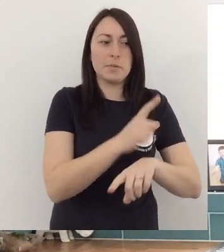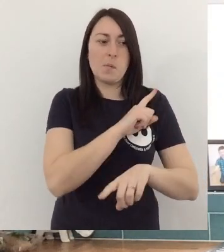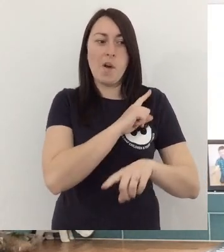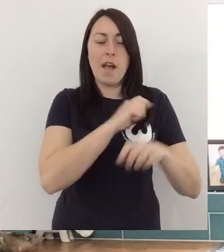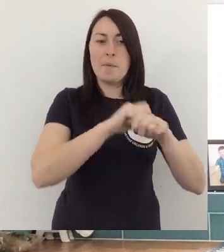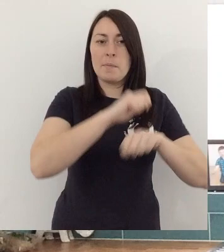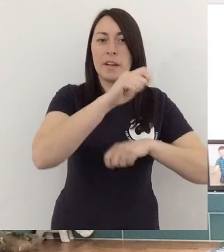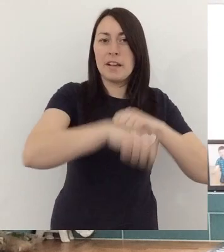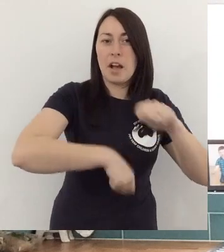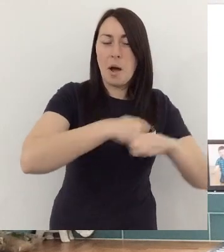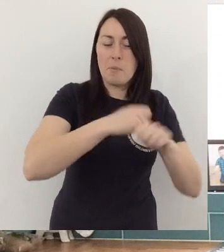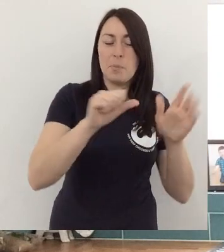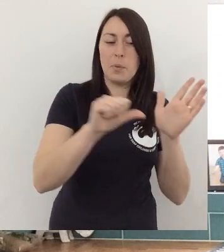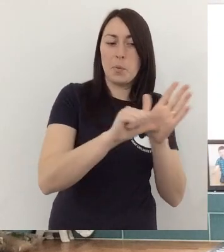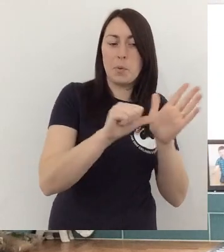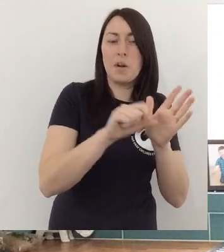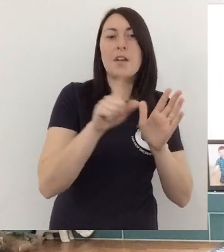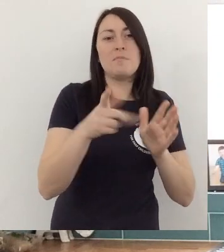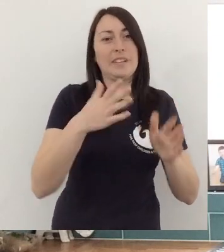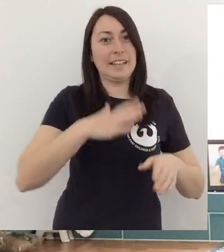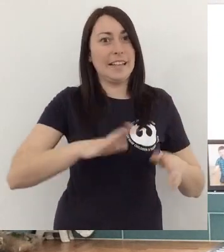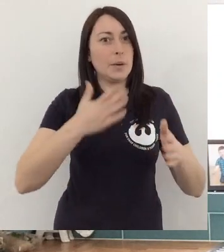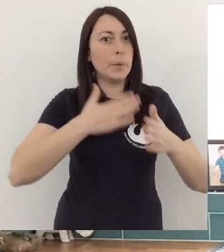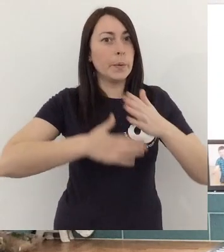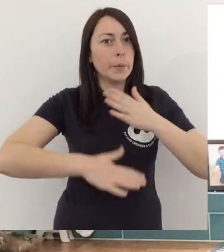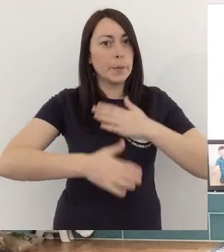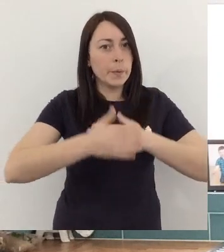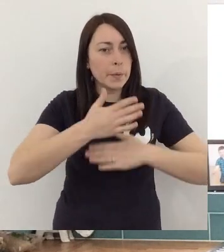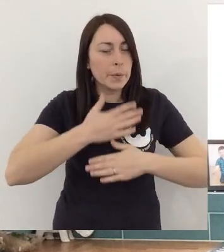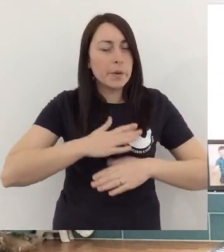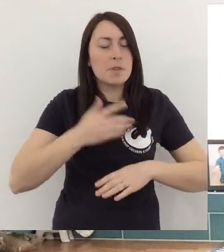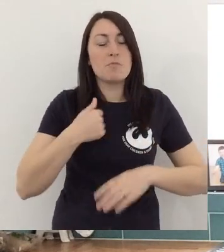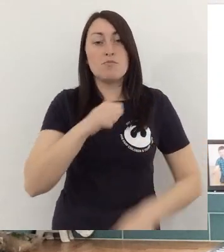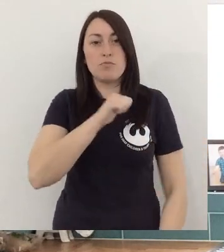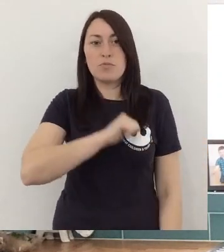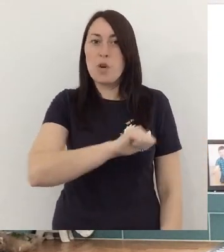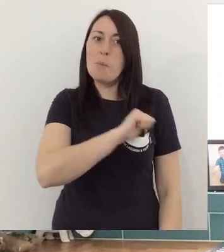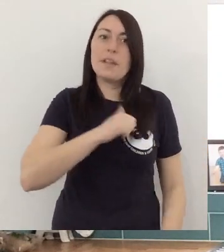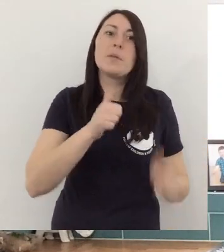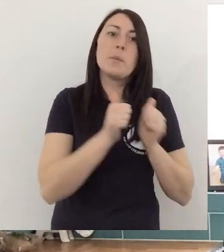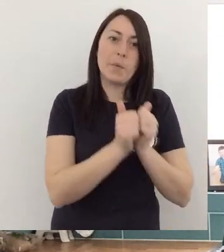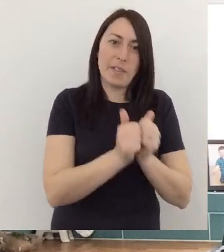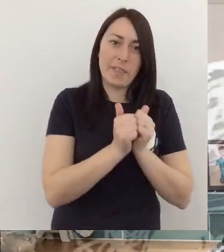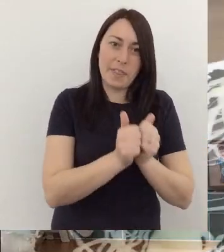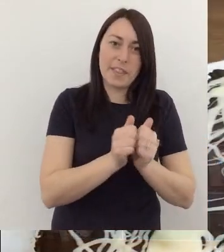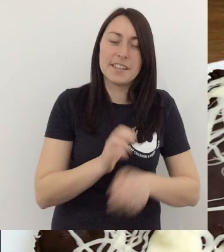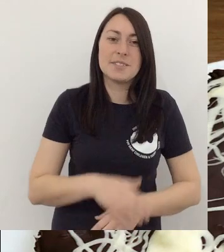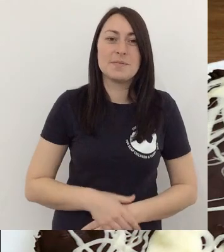take about 2 hours. So this is the hard part, being nice and patient, but I promise you it is worth it.